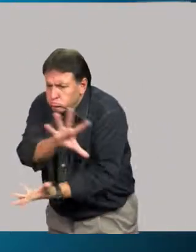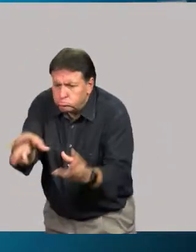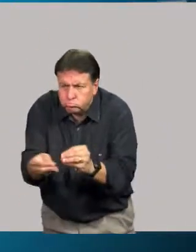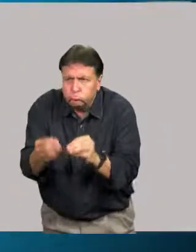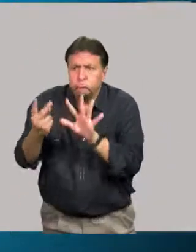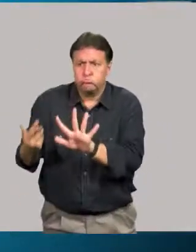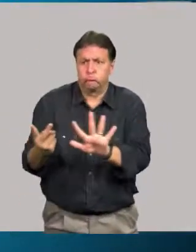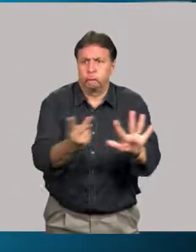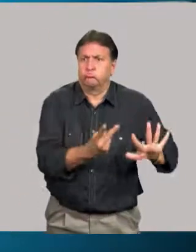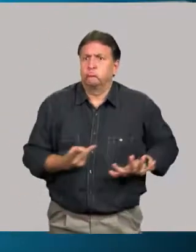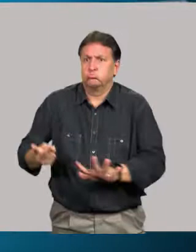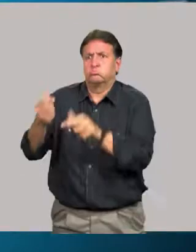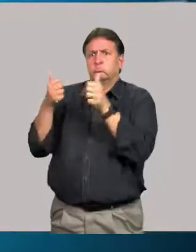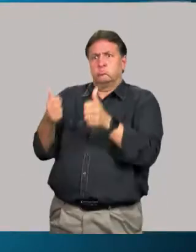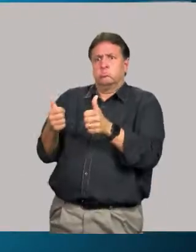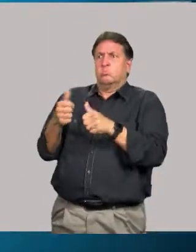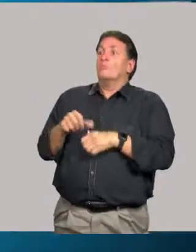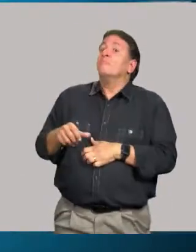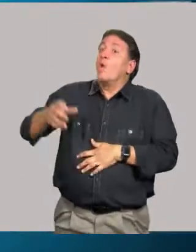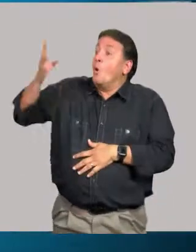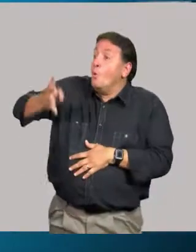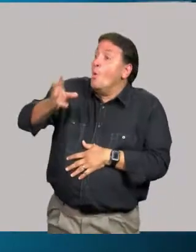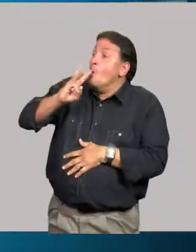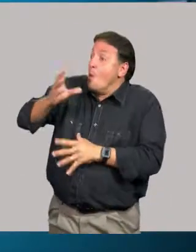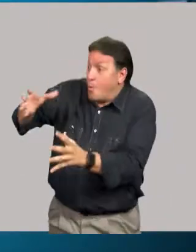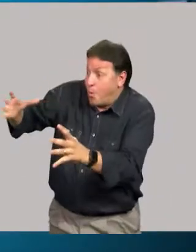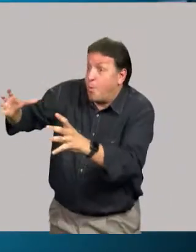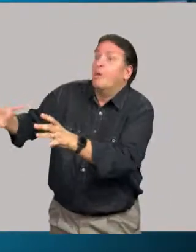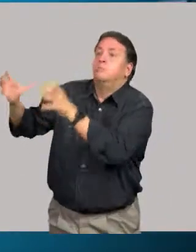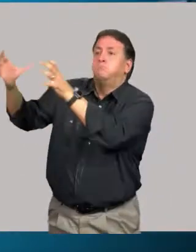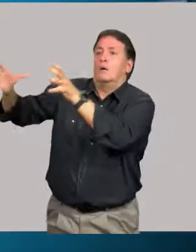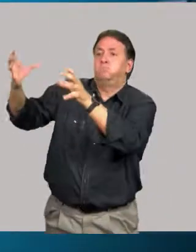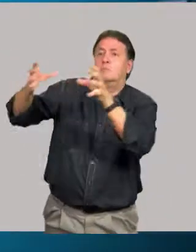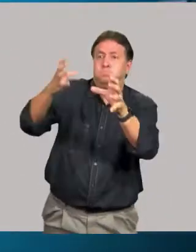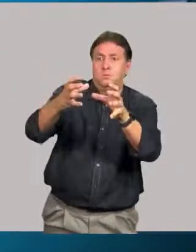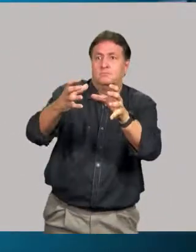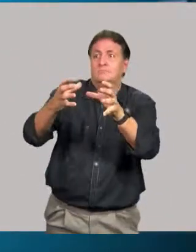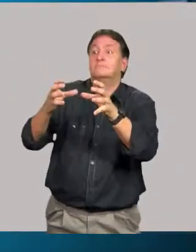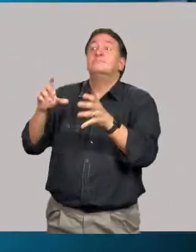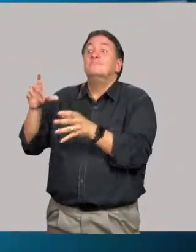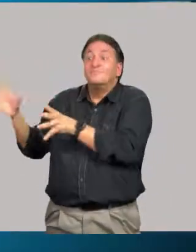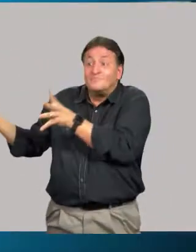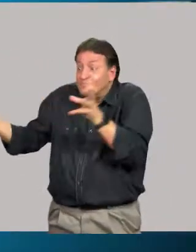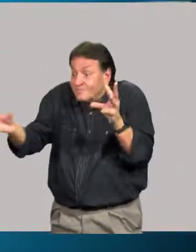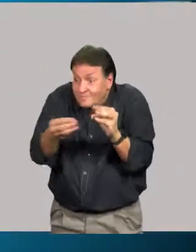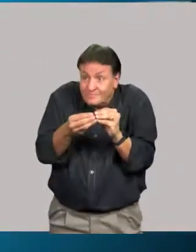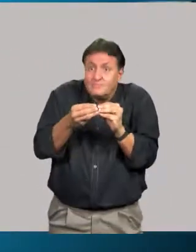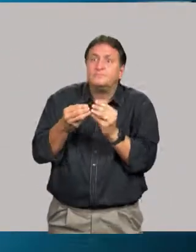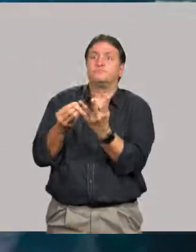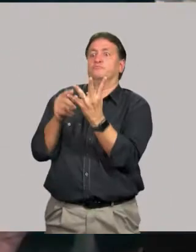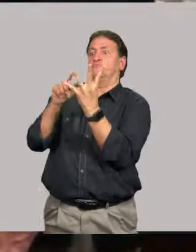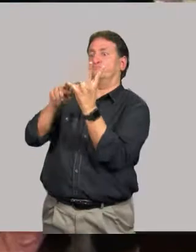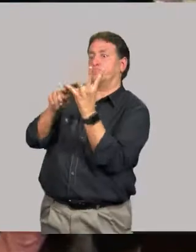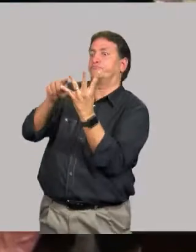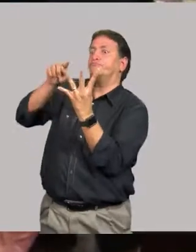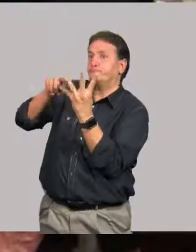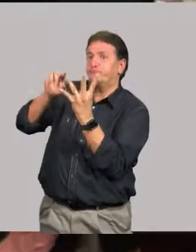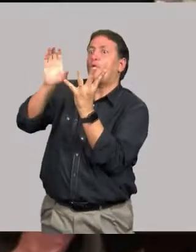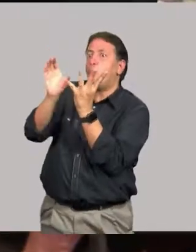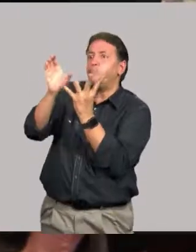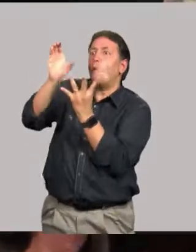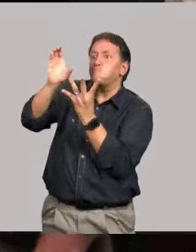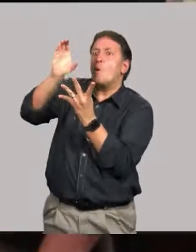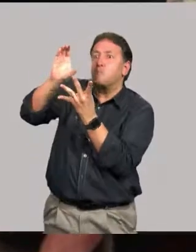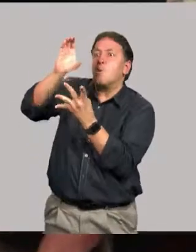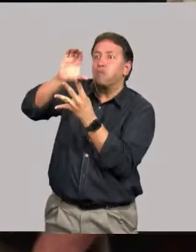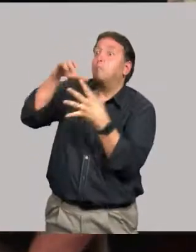kit should contain enough water and non-perishable canned and packaged food to last at least 7 days. Okay, listen